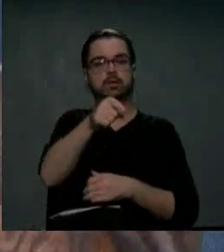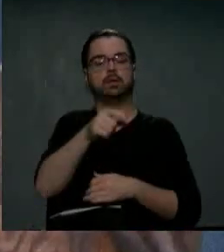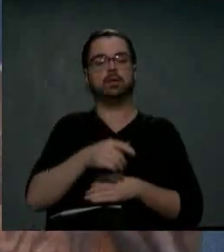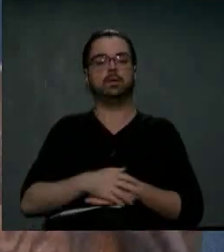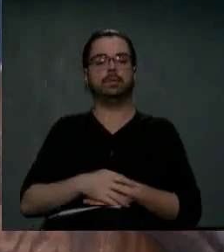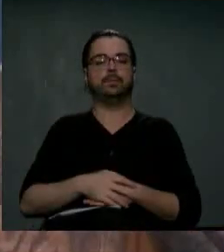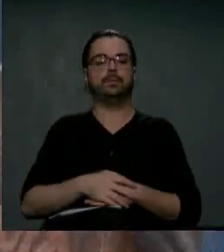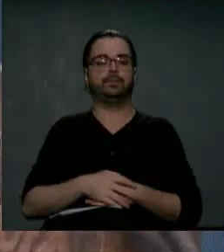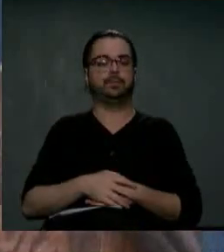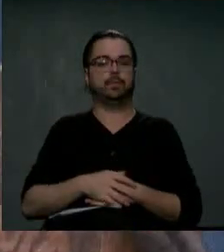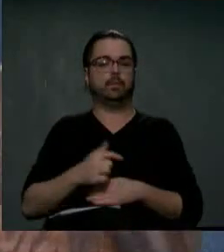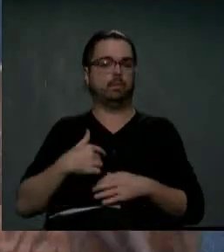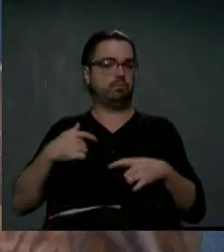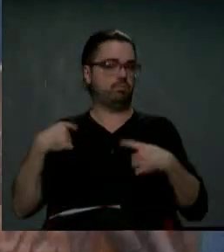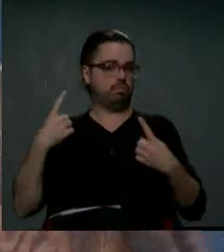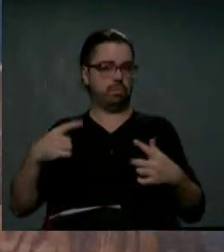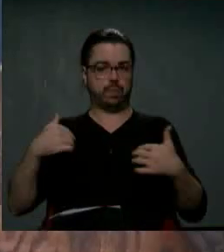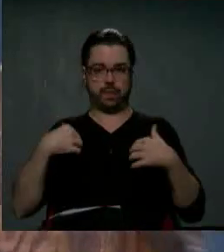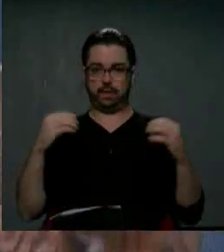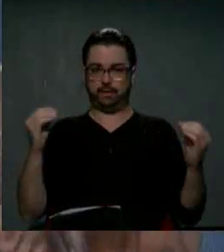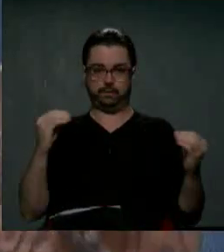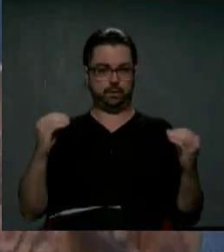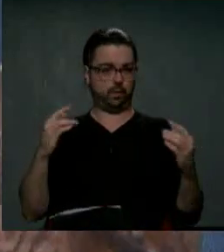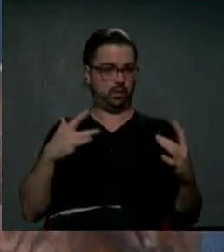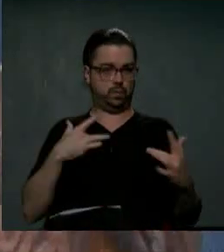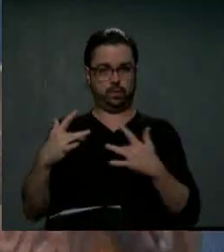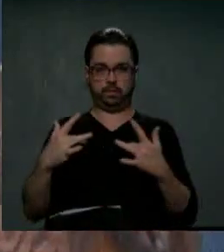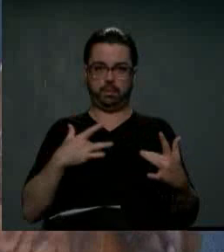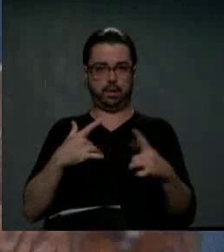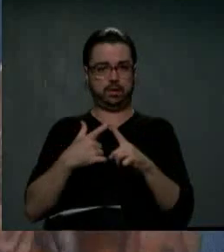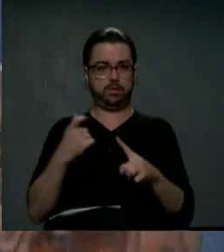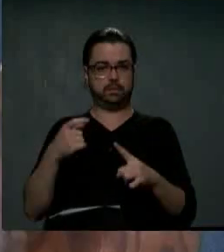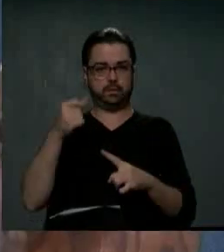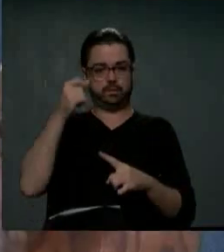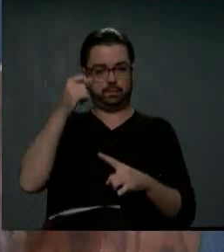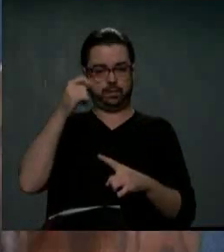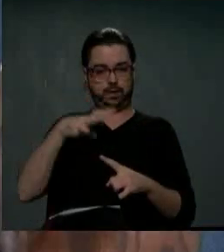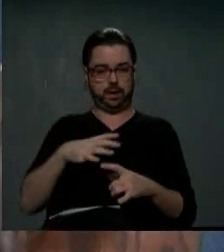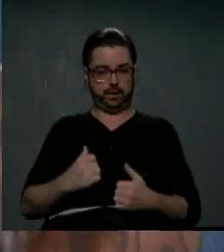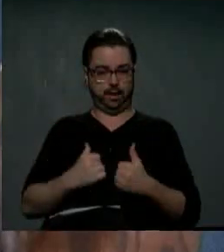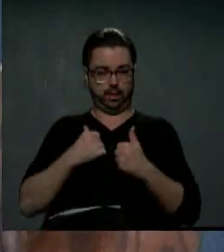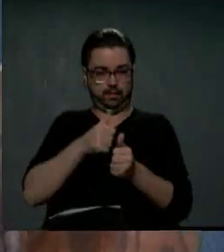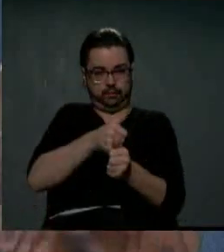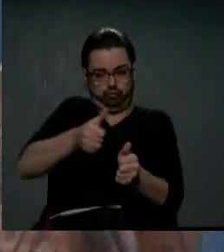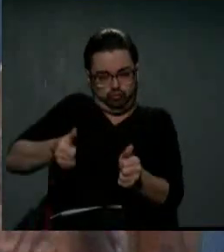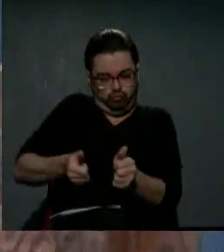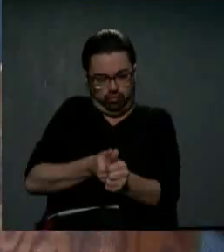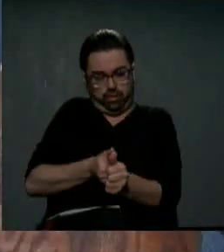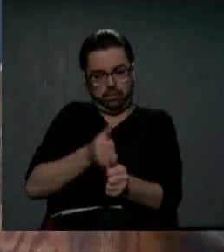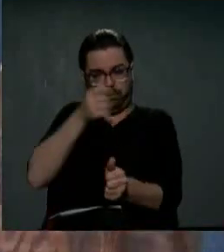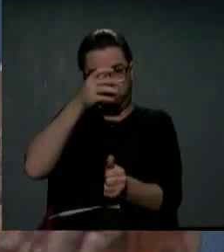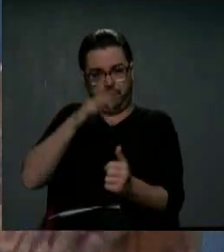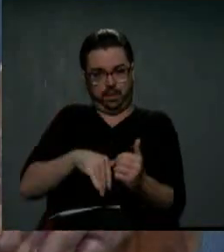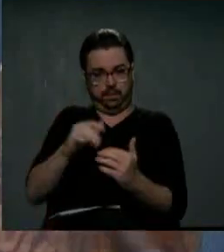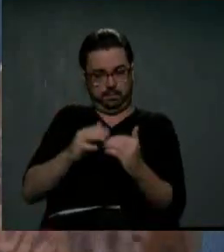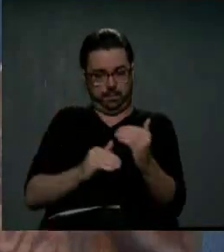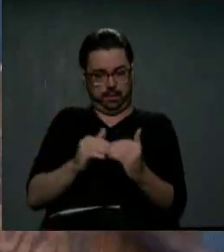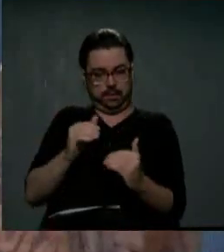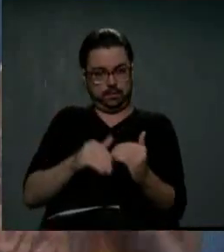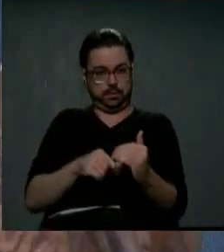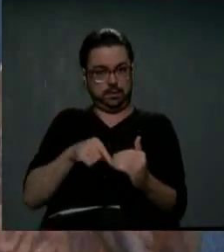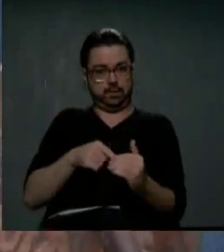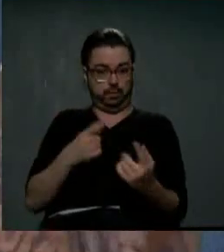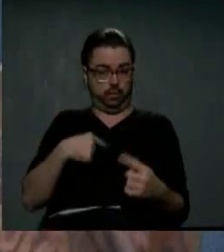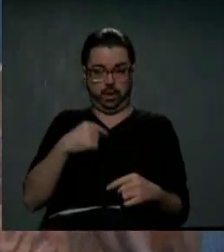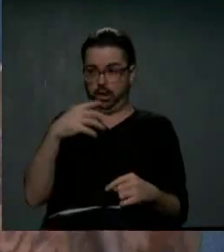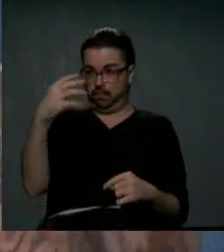I hadn't had any complaints from the guy that stayed directly behind the building. In fact, he watches the building while